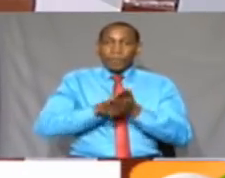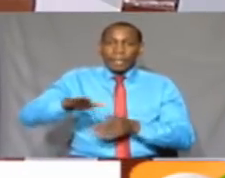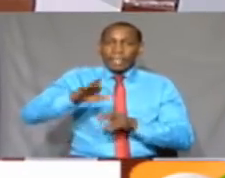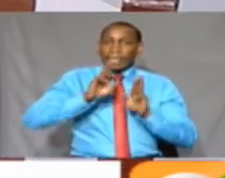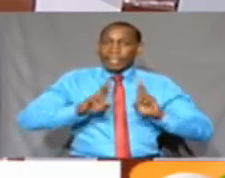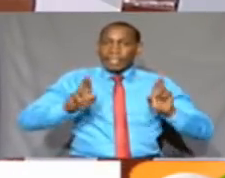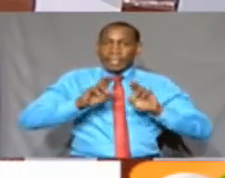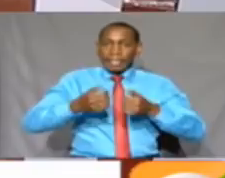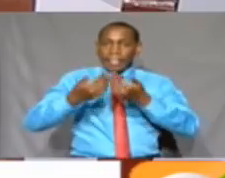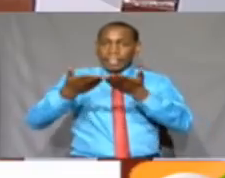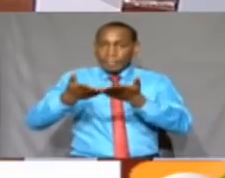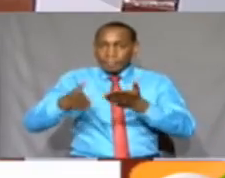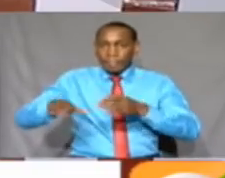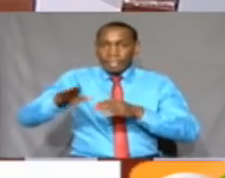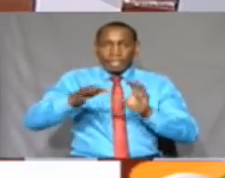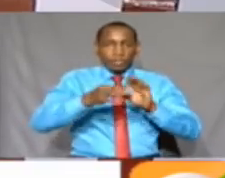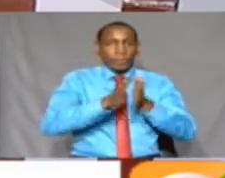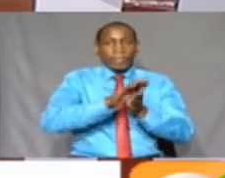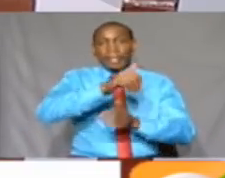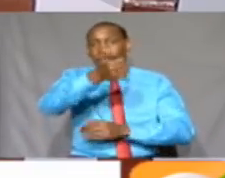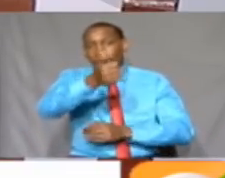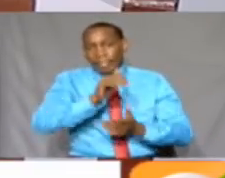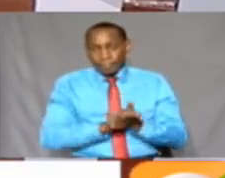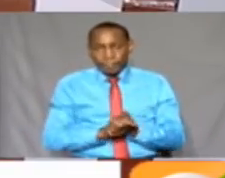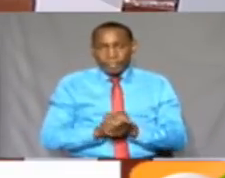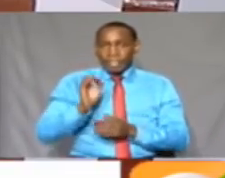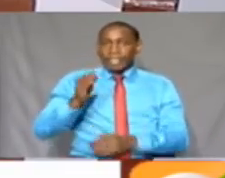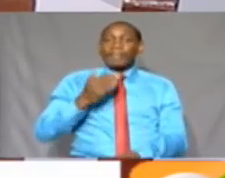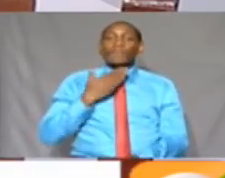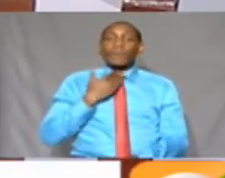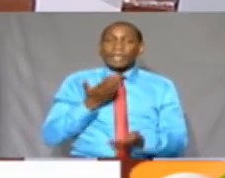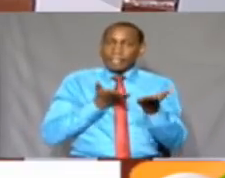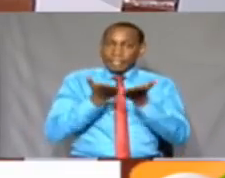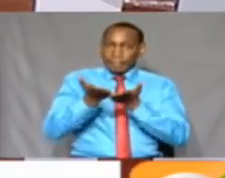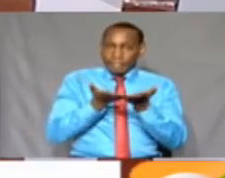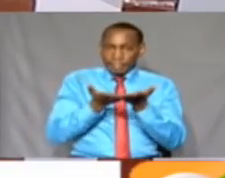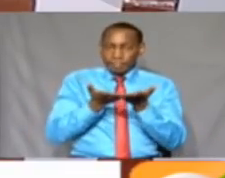let go of their own constituency. Yeah. So that now